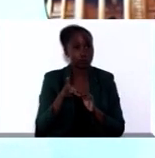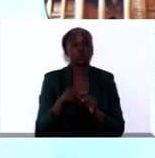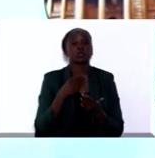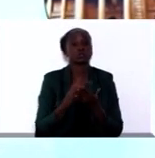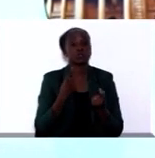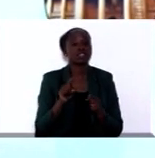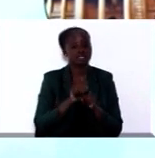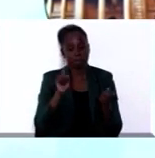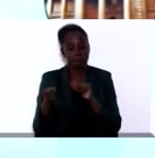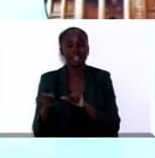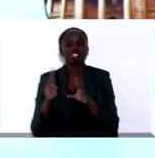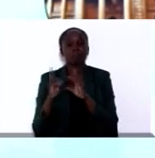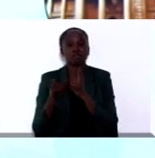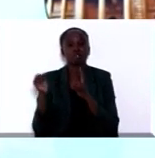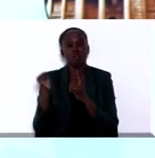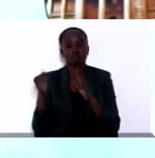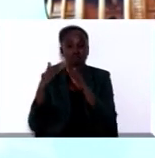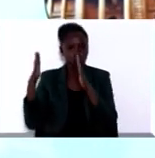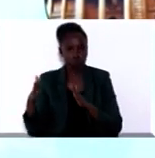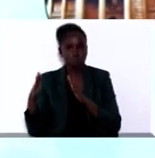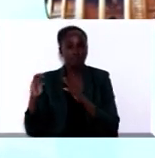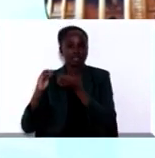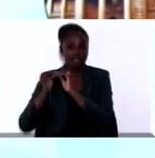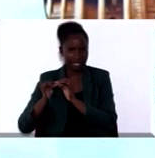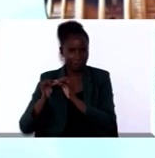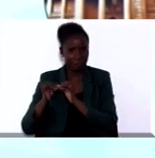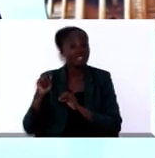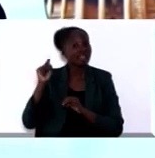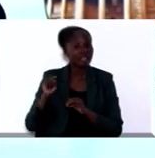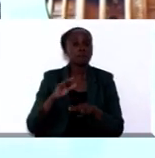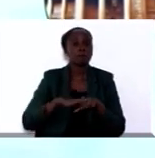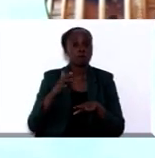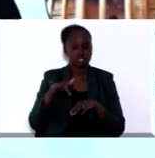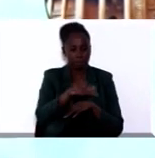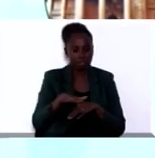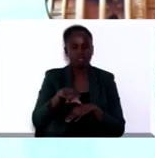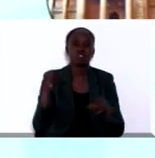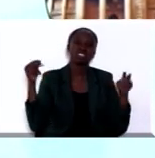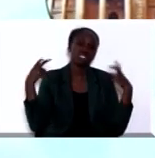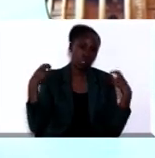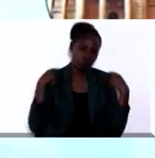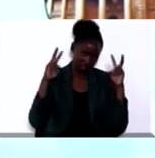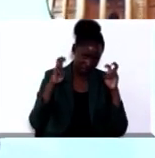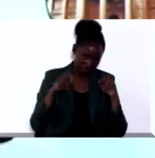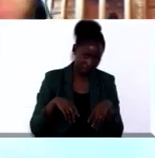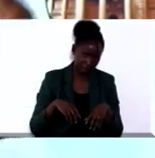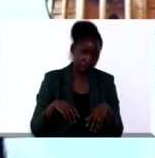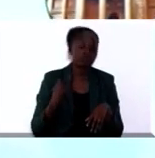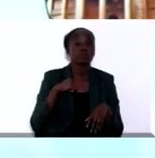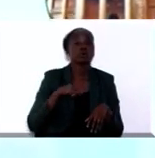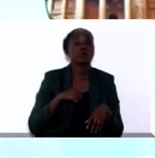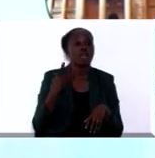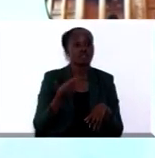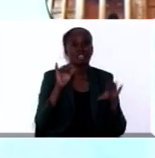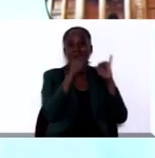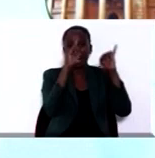the Department of Human Settlements for a long while, especially in the areas around security. We have